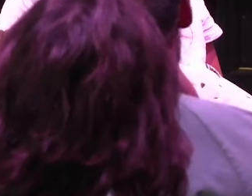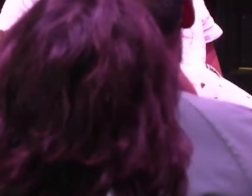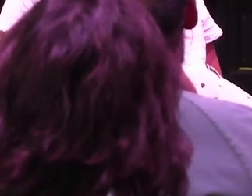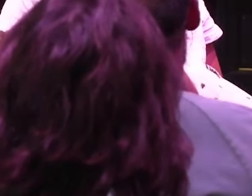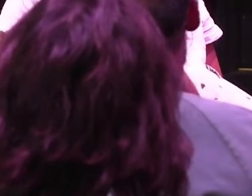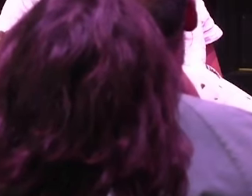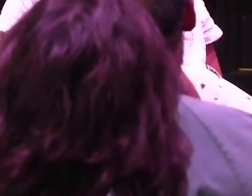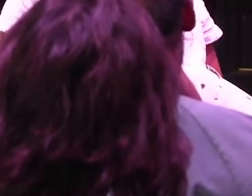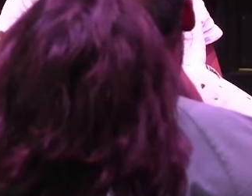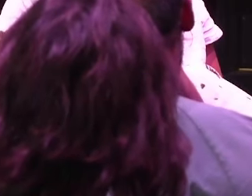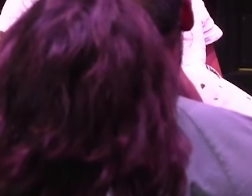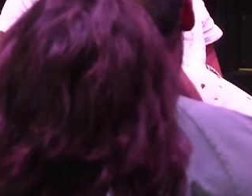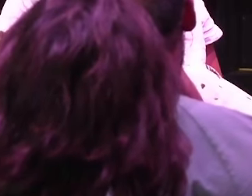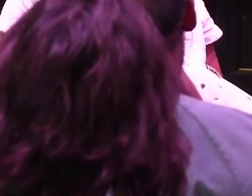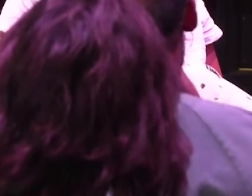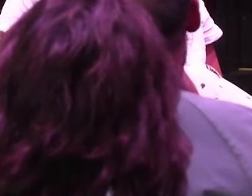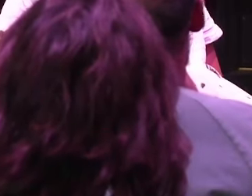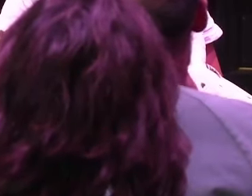not present here.